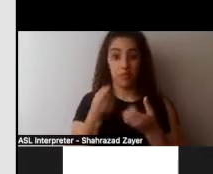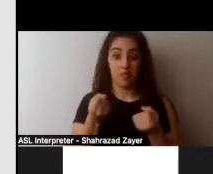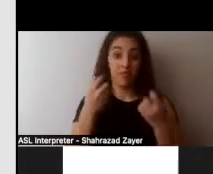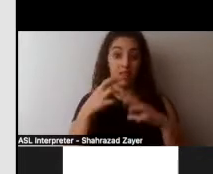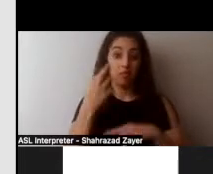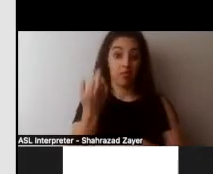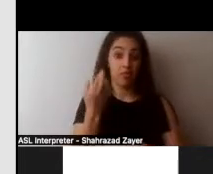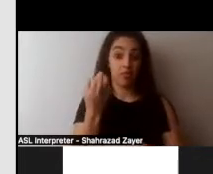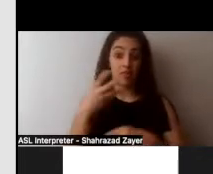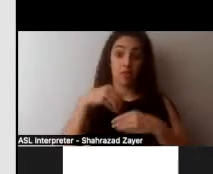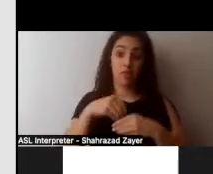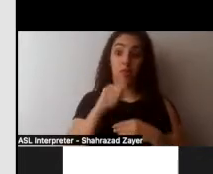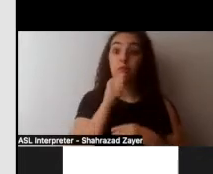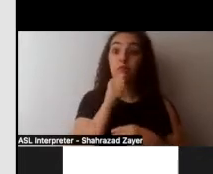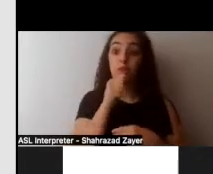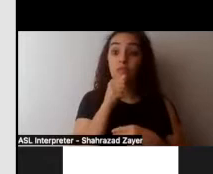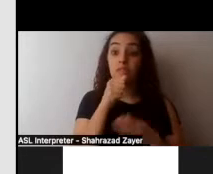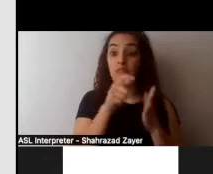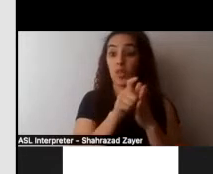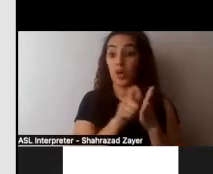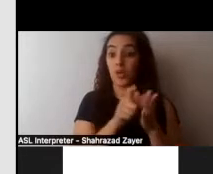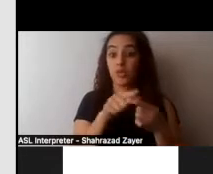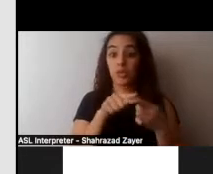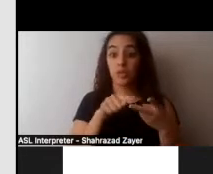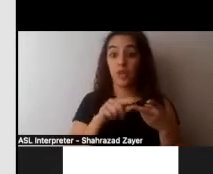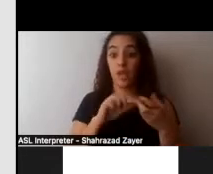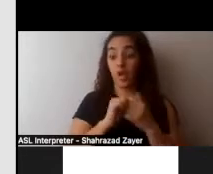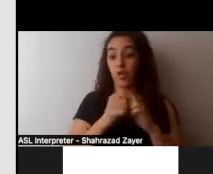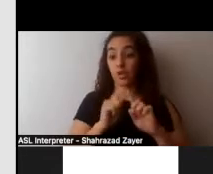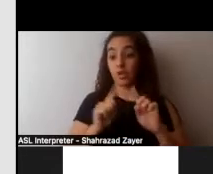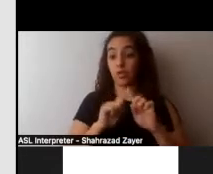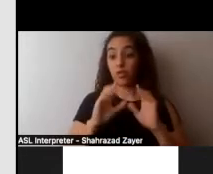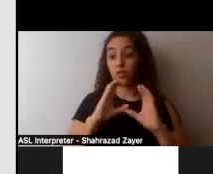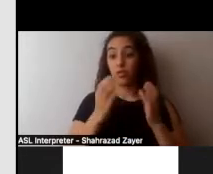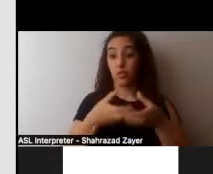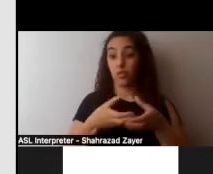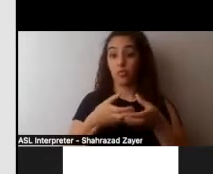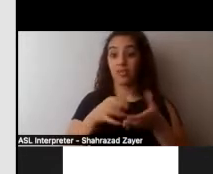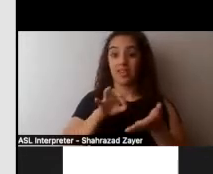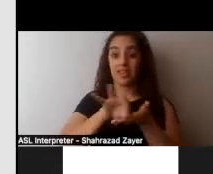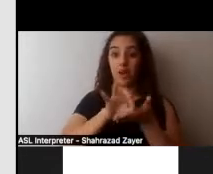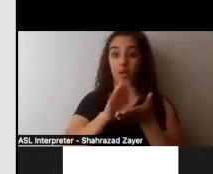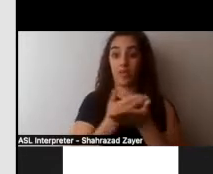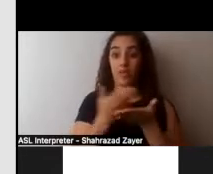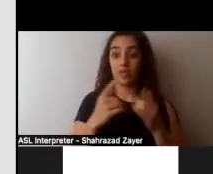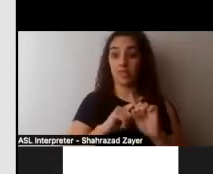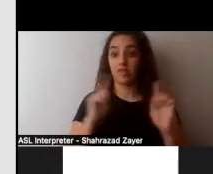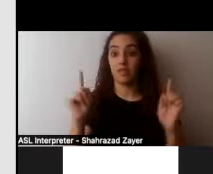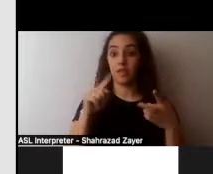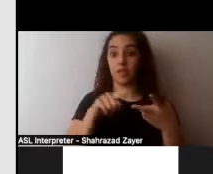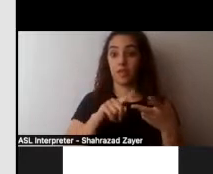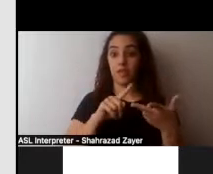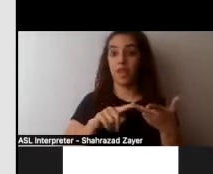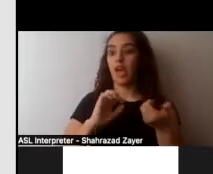including privacy laws, how different groups count things differently, and track their clients